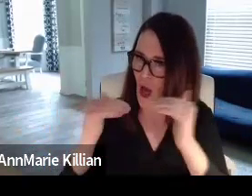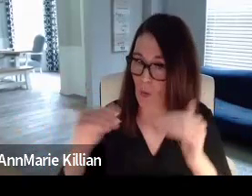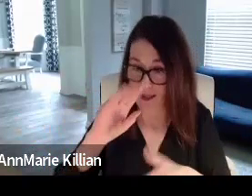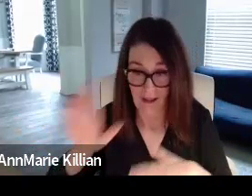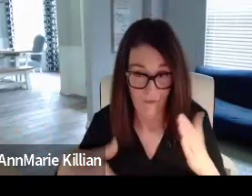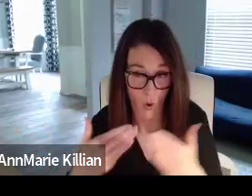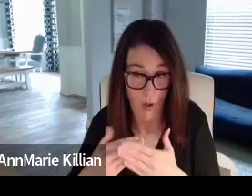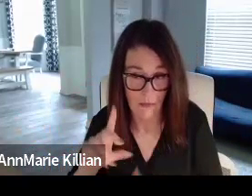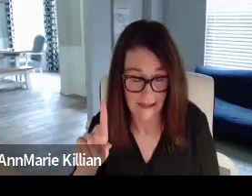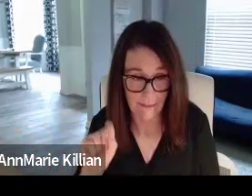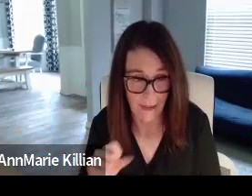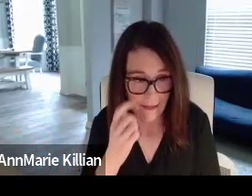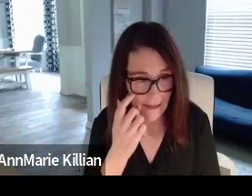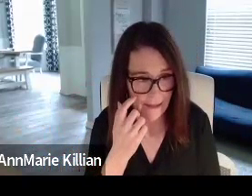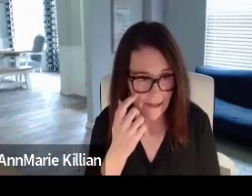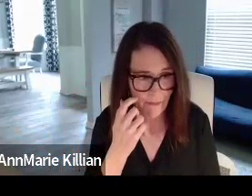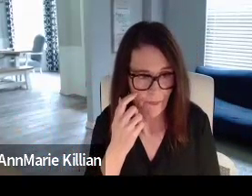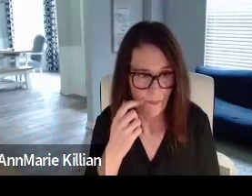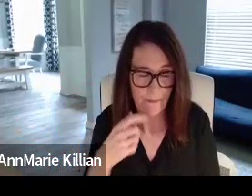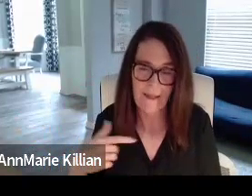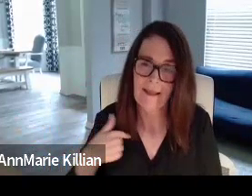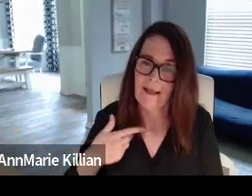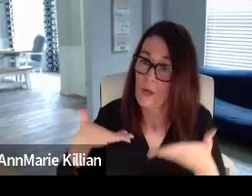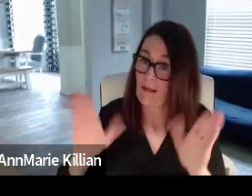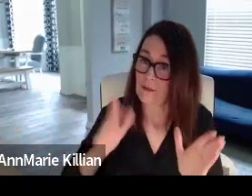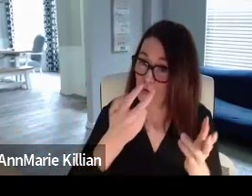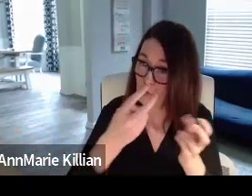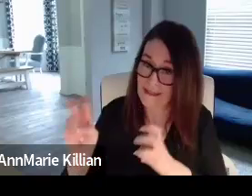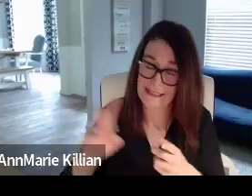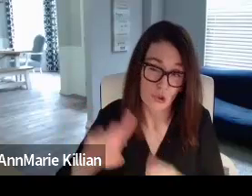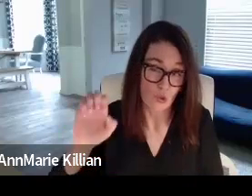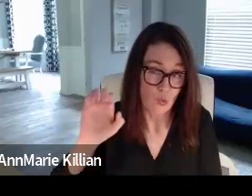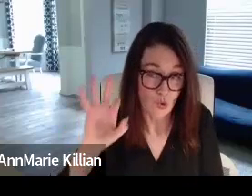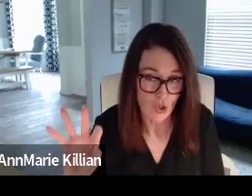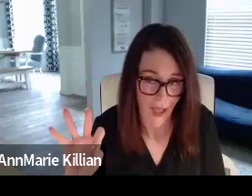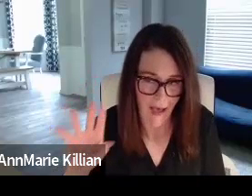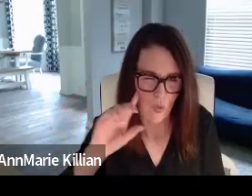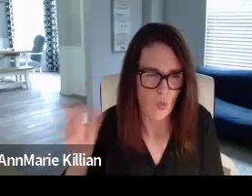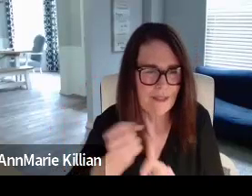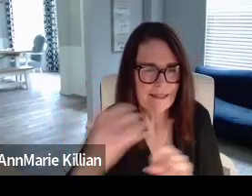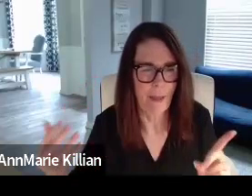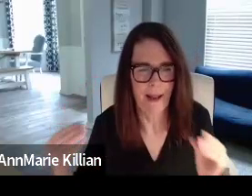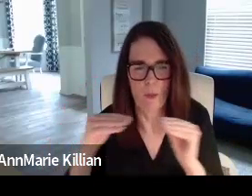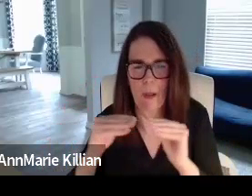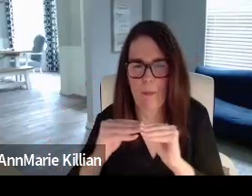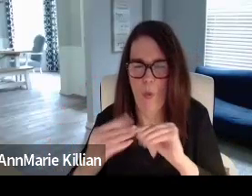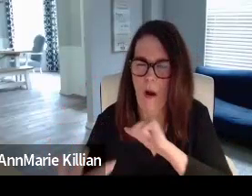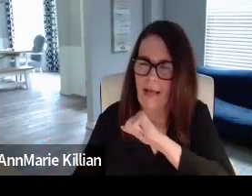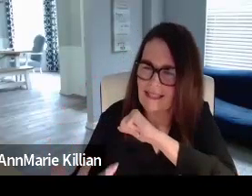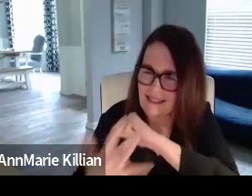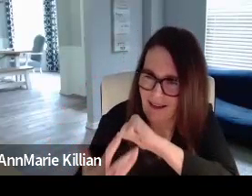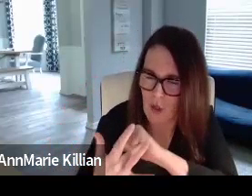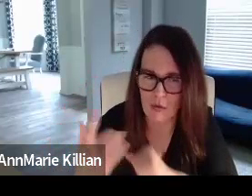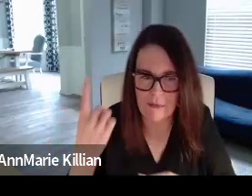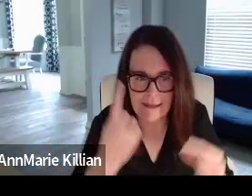to provide equitable for all disabilities. And I would like to transition to Jeff, who